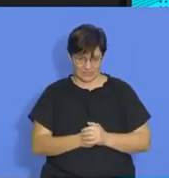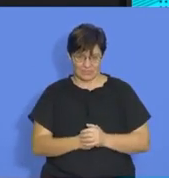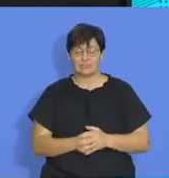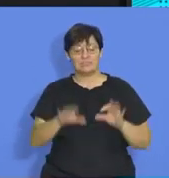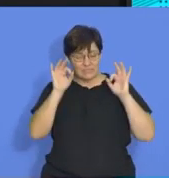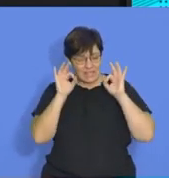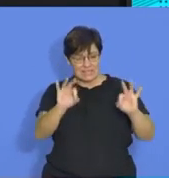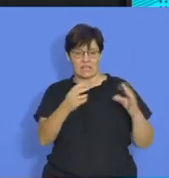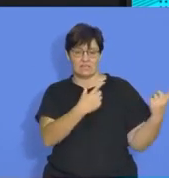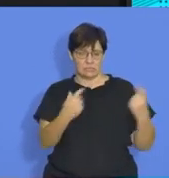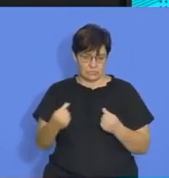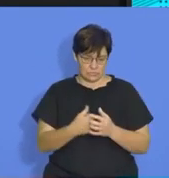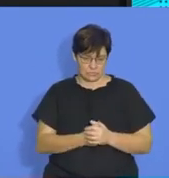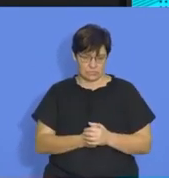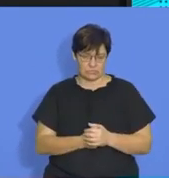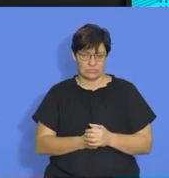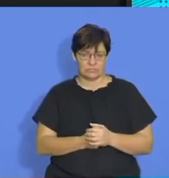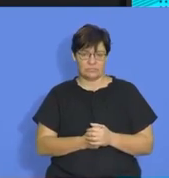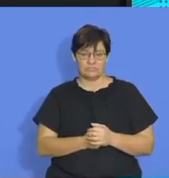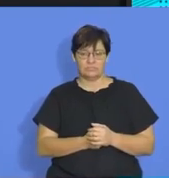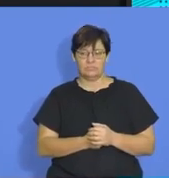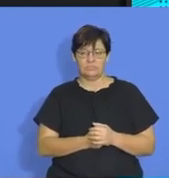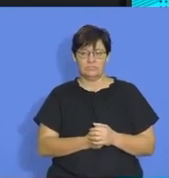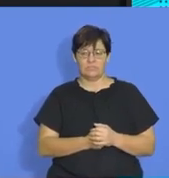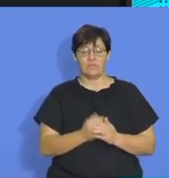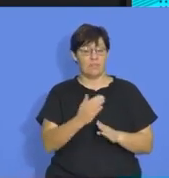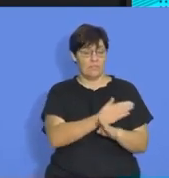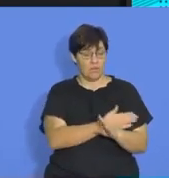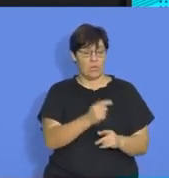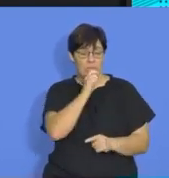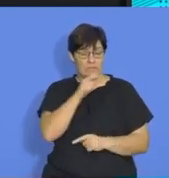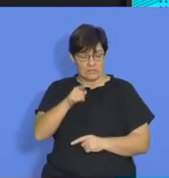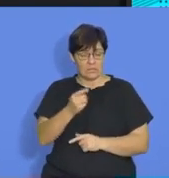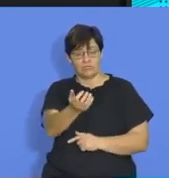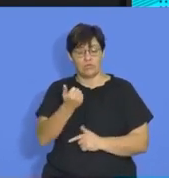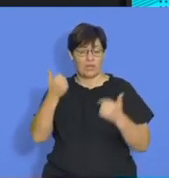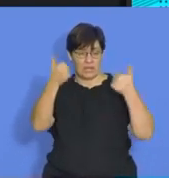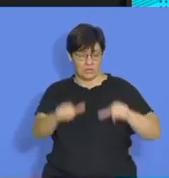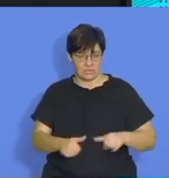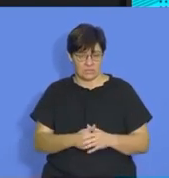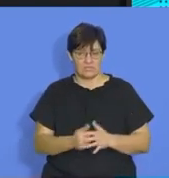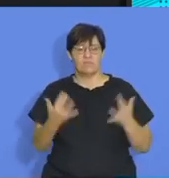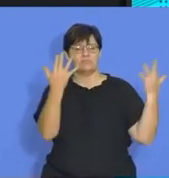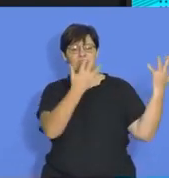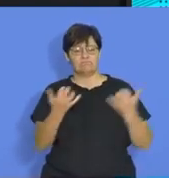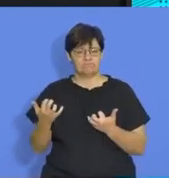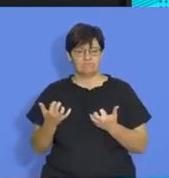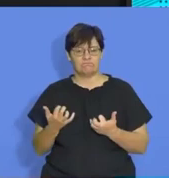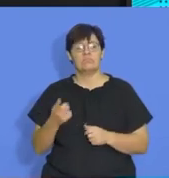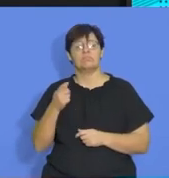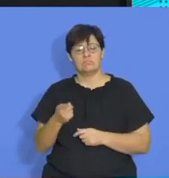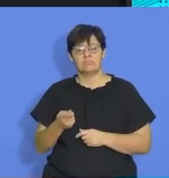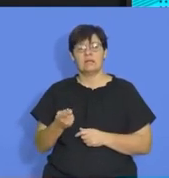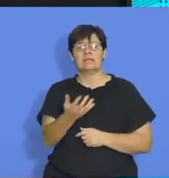drawings account. Well done. So that's exactly what we're going to do now. But before we actually use the drawings account,